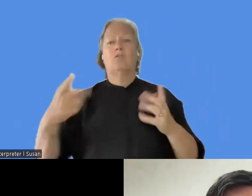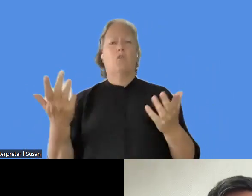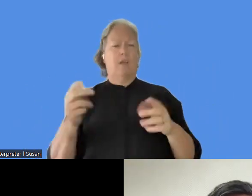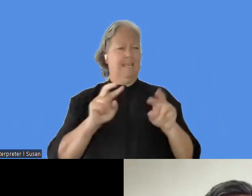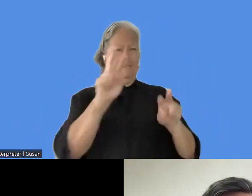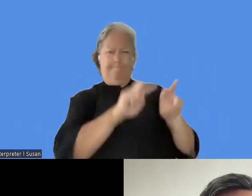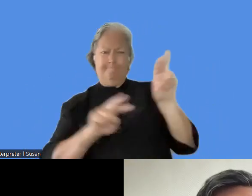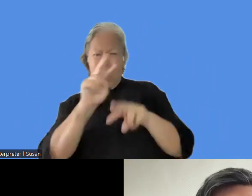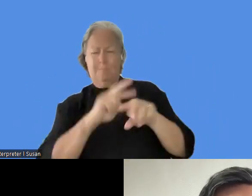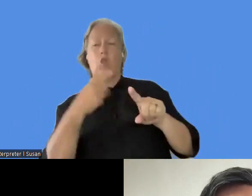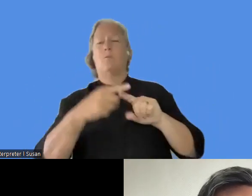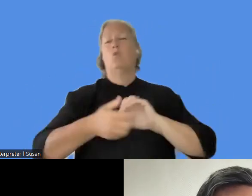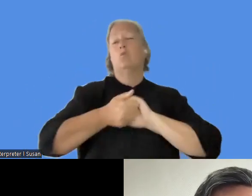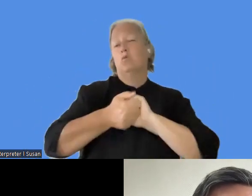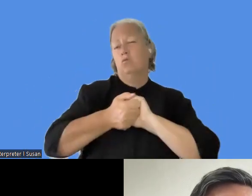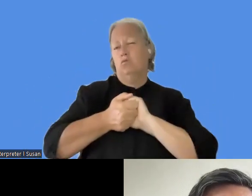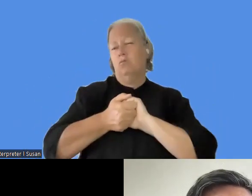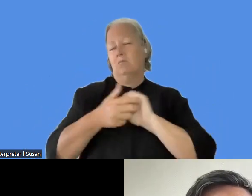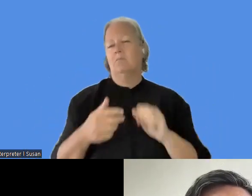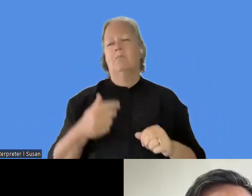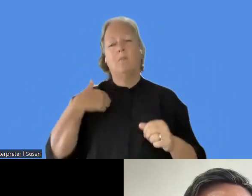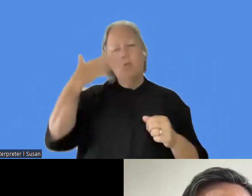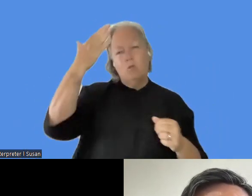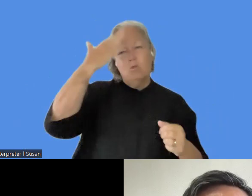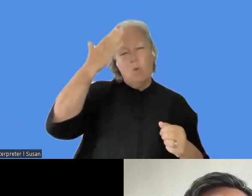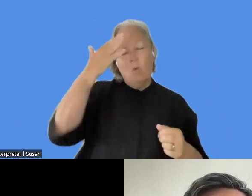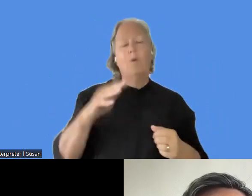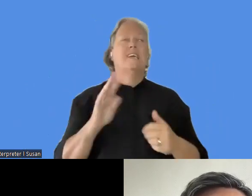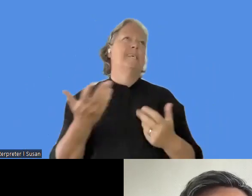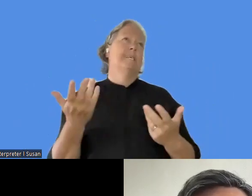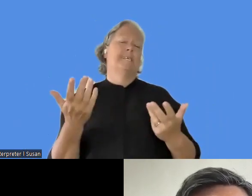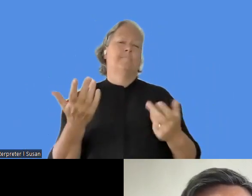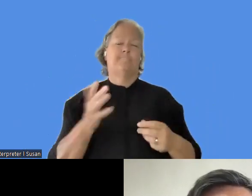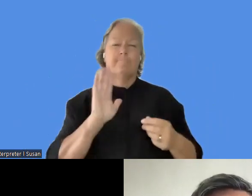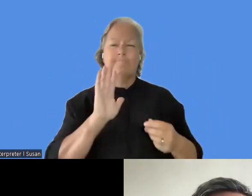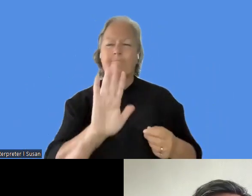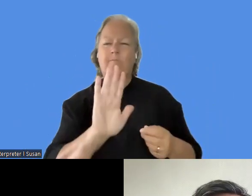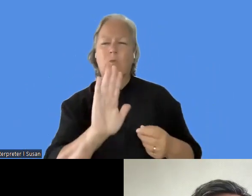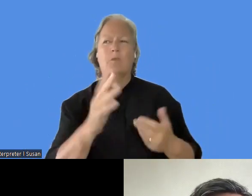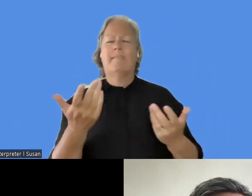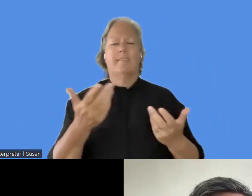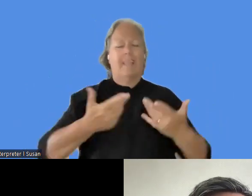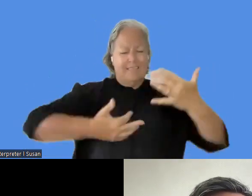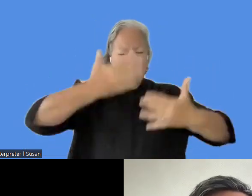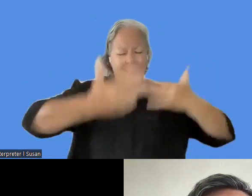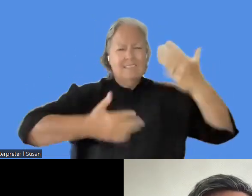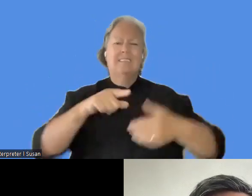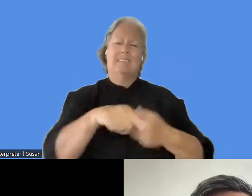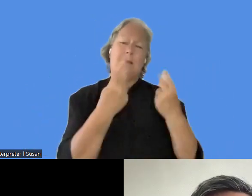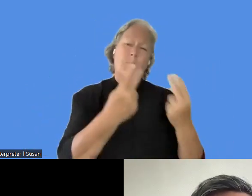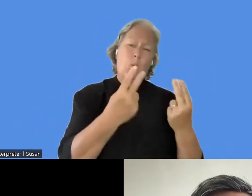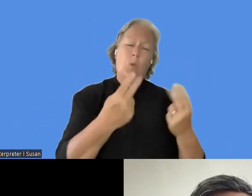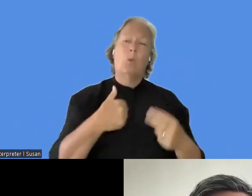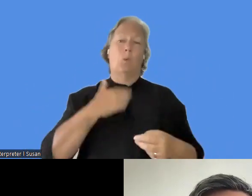know that the role played by the statisticians is also critical. We want to find a better